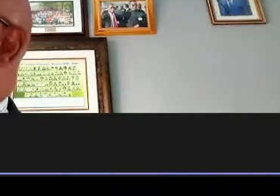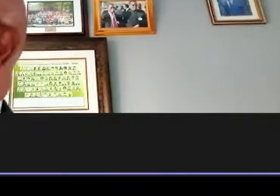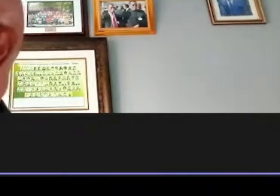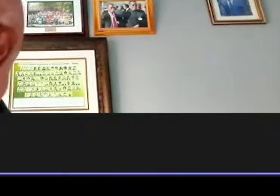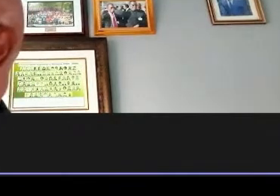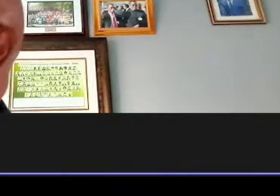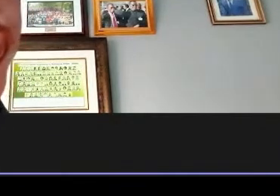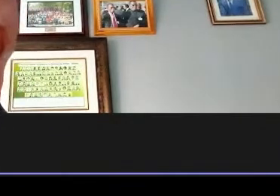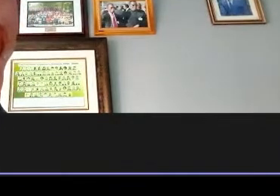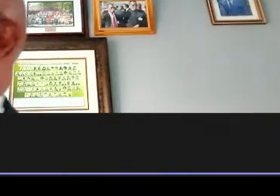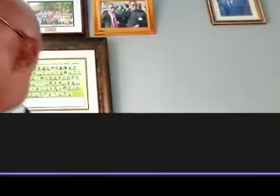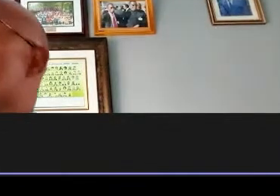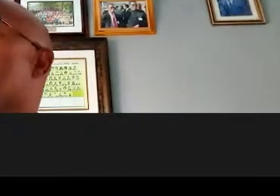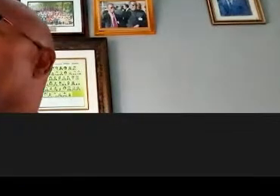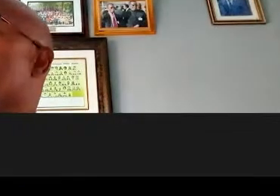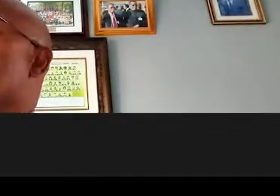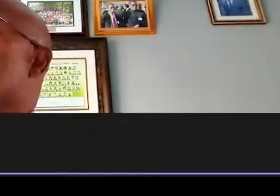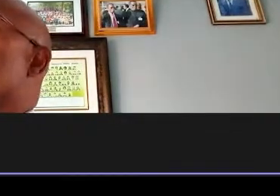amounting to